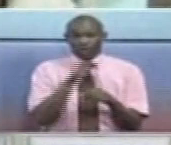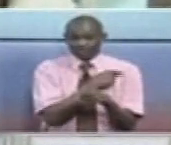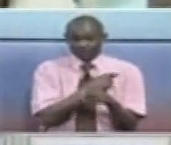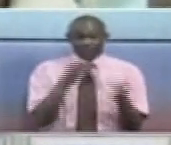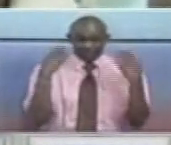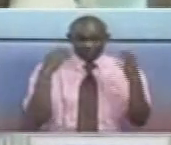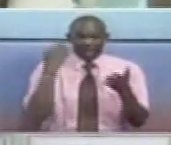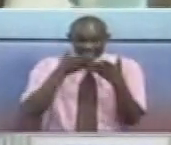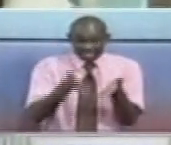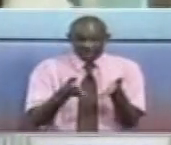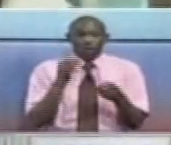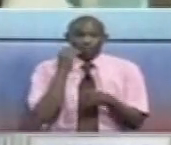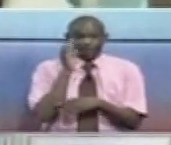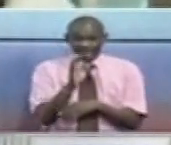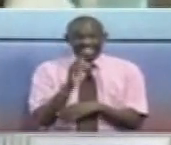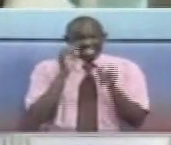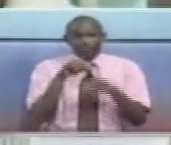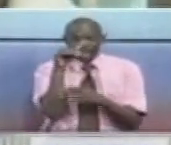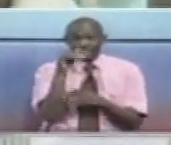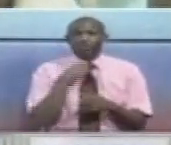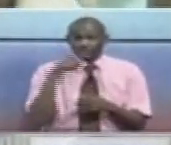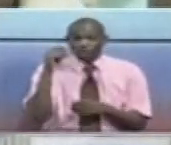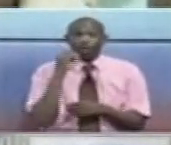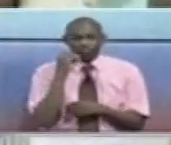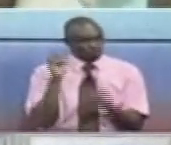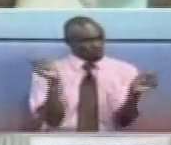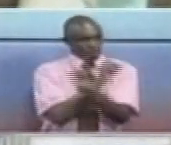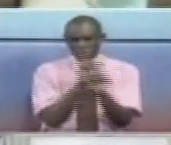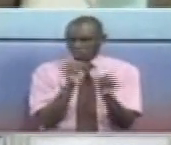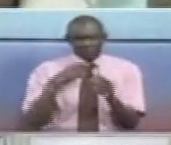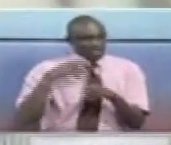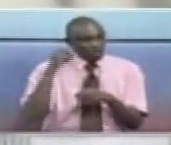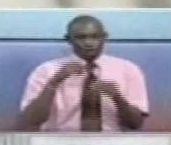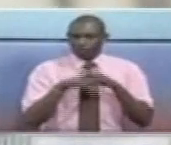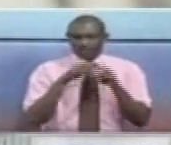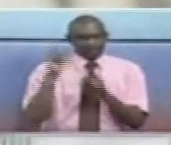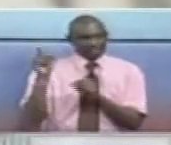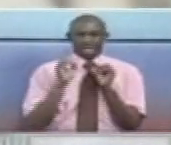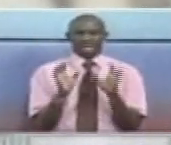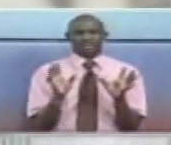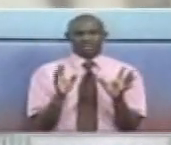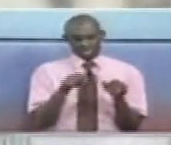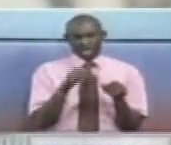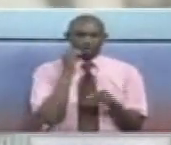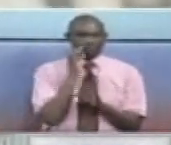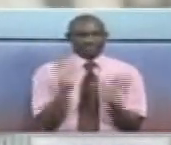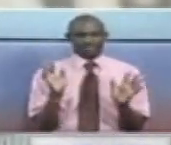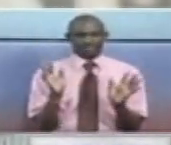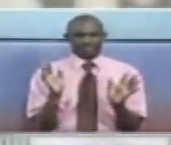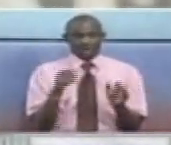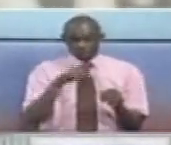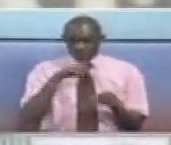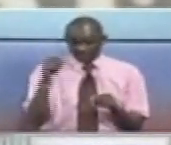to date, if you ask her if she wants to go home, she tells no, she's not comfortable. Behind the